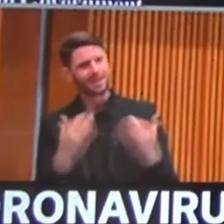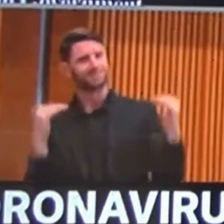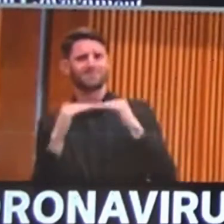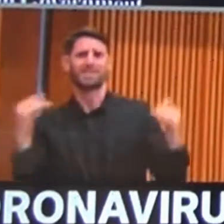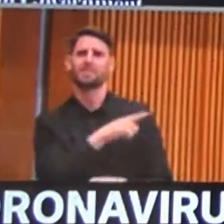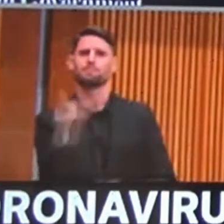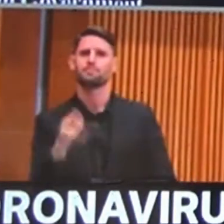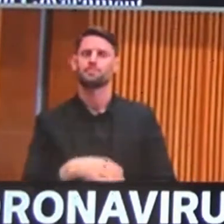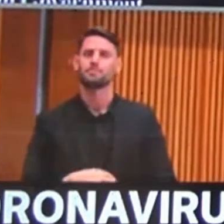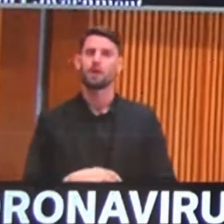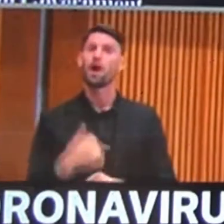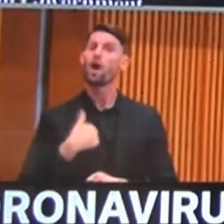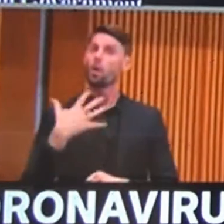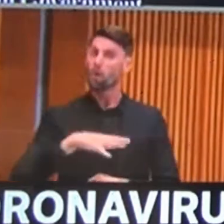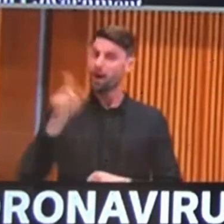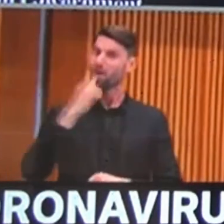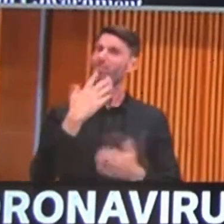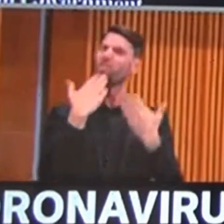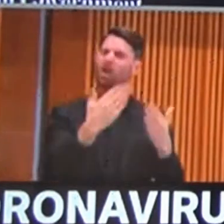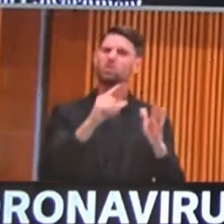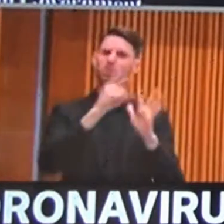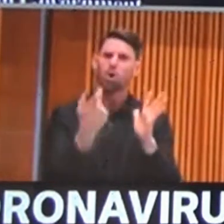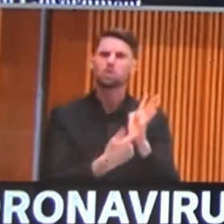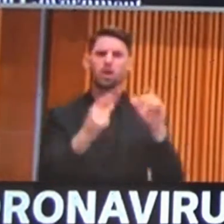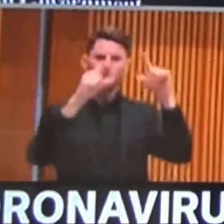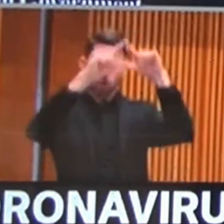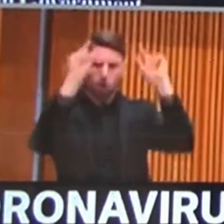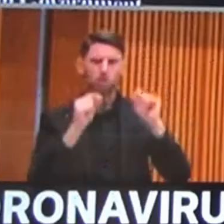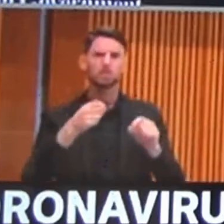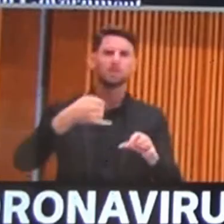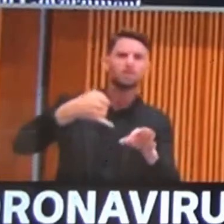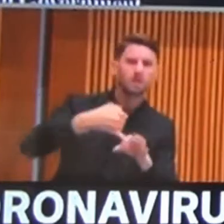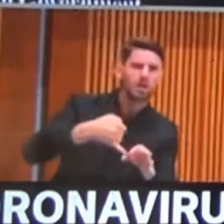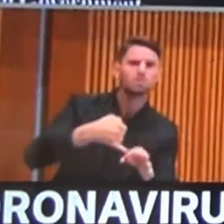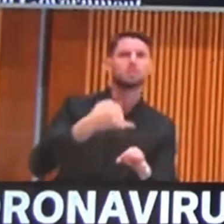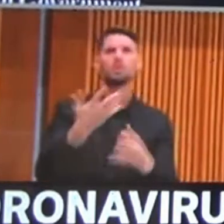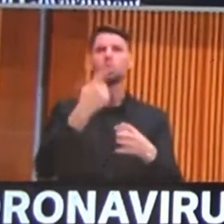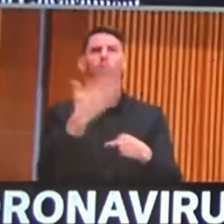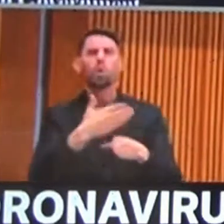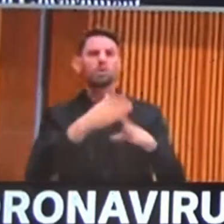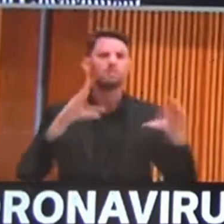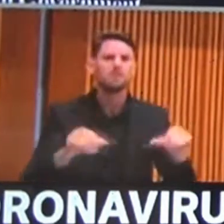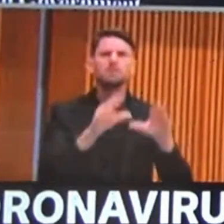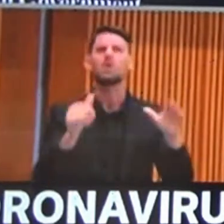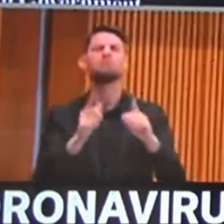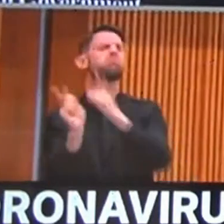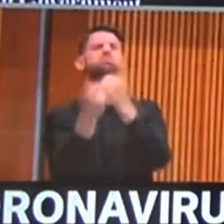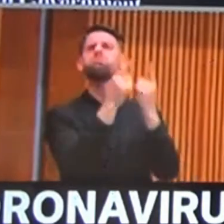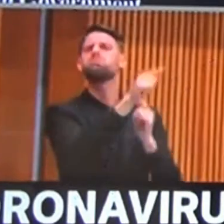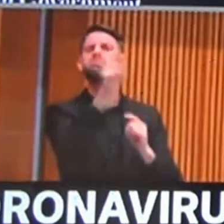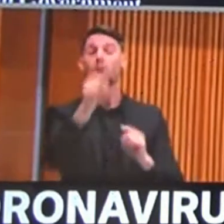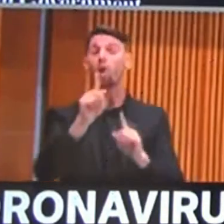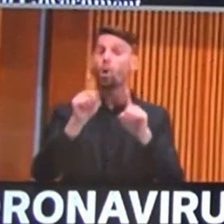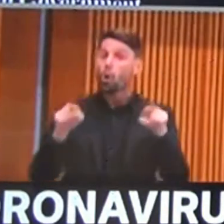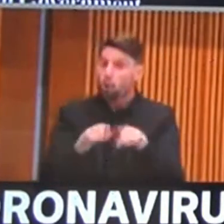our doctors, our nurses, our pharmacists, our allied health workers, and today particularly our aged care workers,